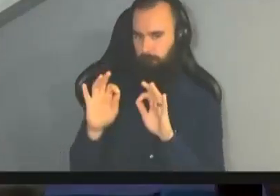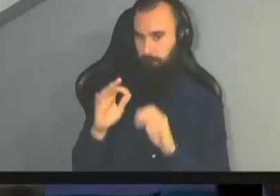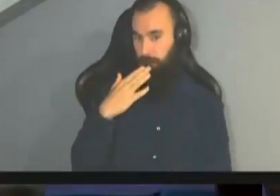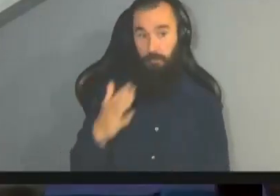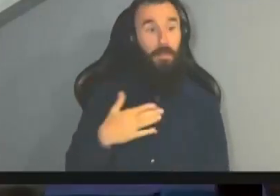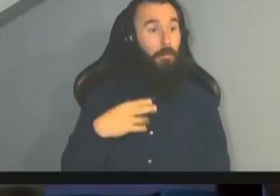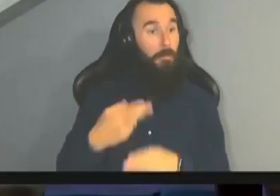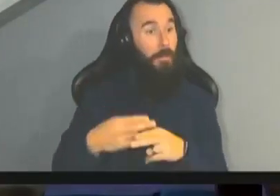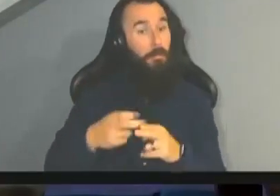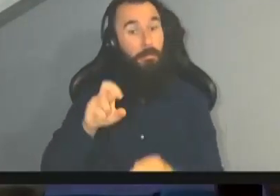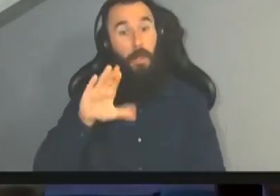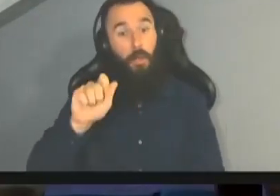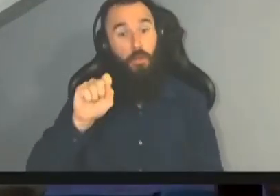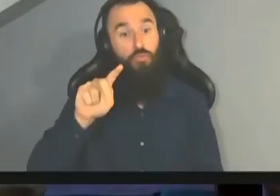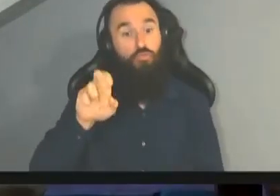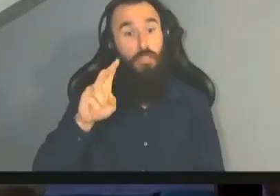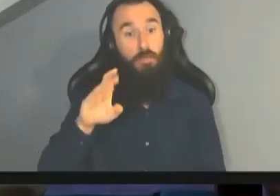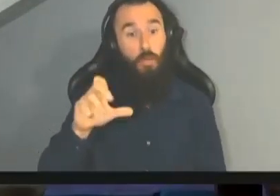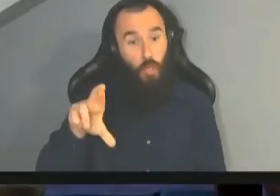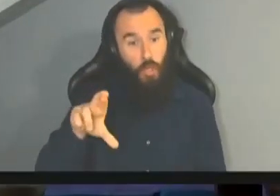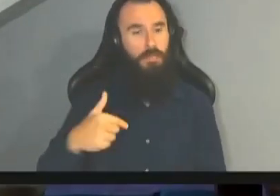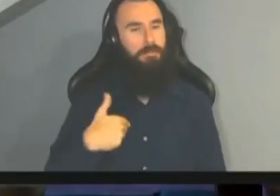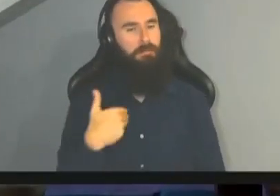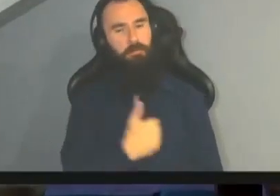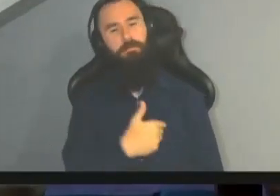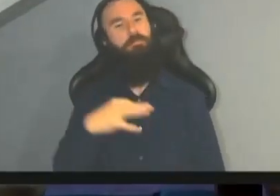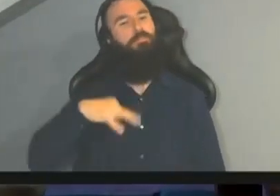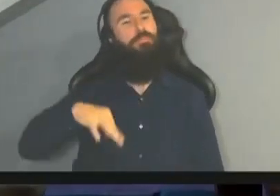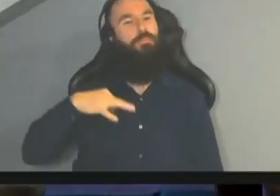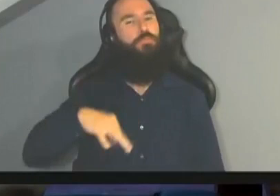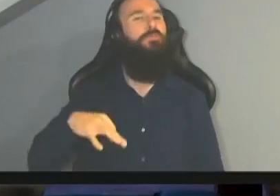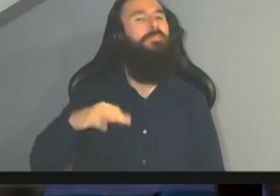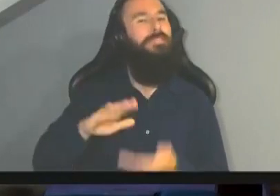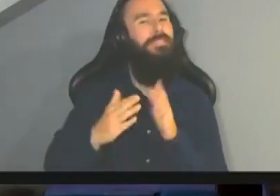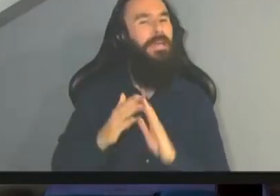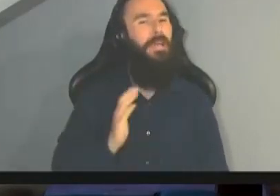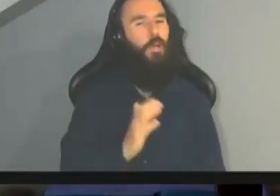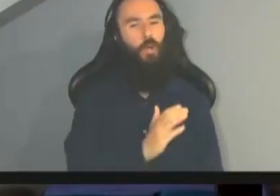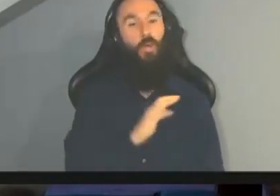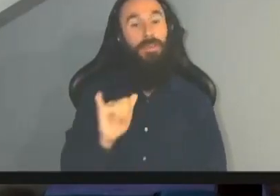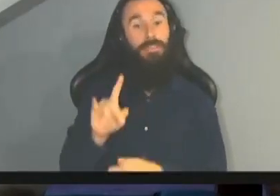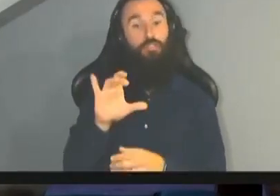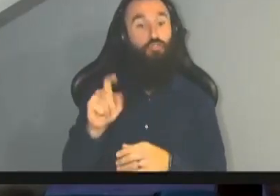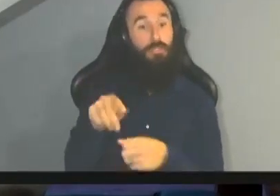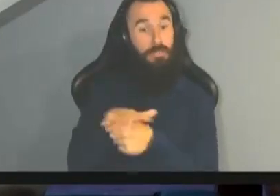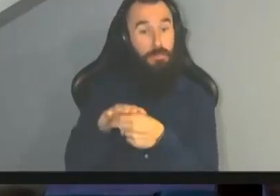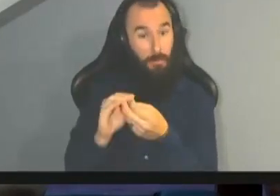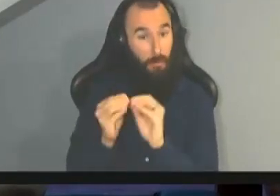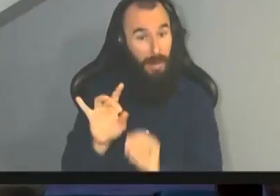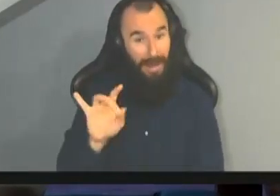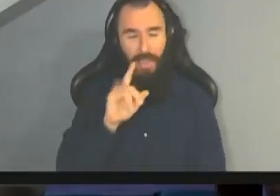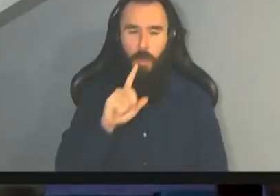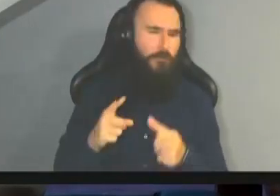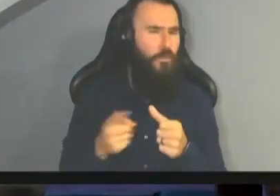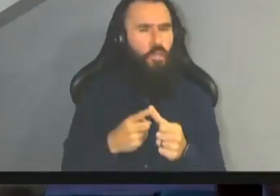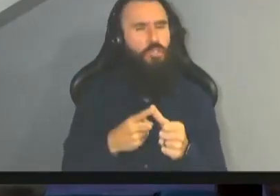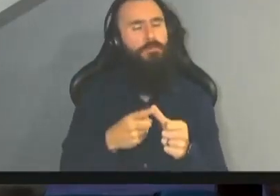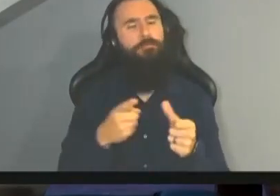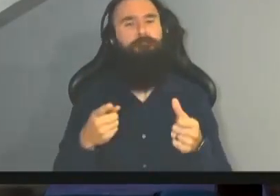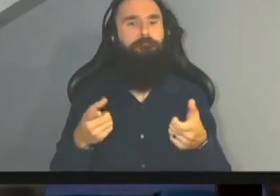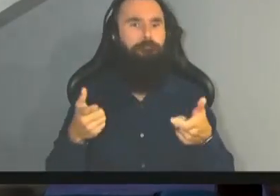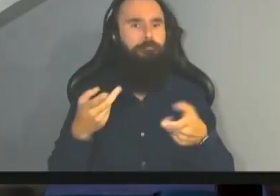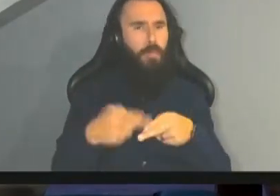Erica Strasburger, member of Pittsburgh City Council District 8, and the first order of business will be a brief introduction